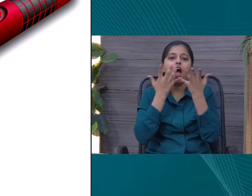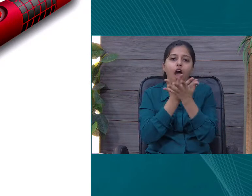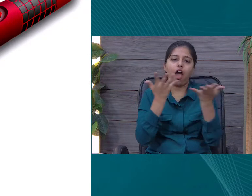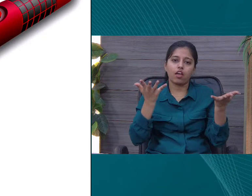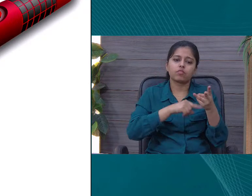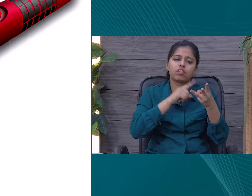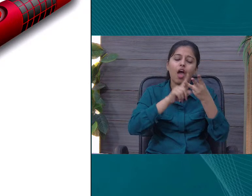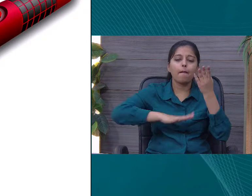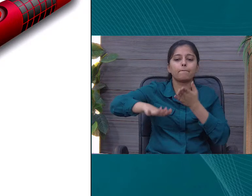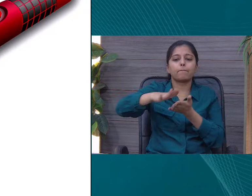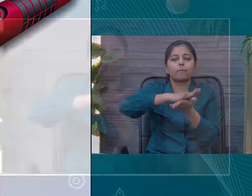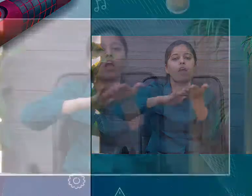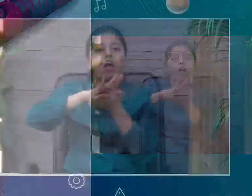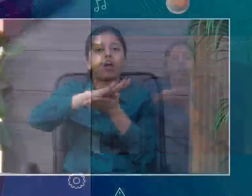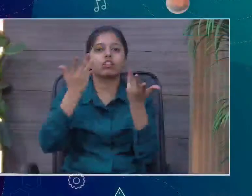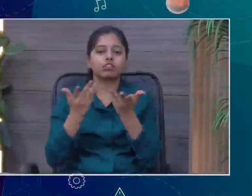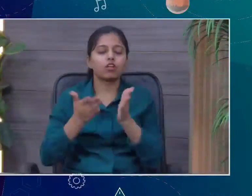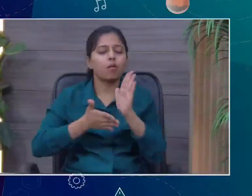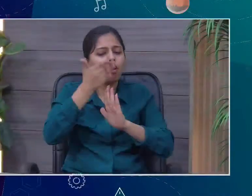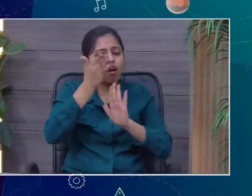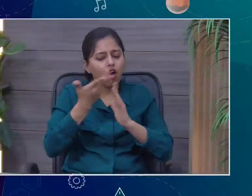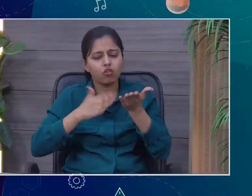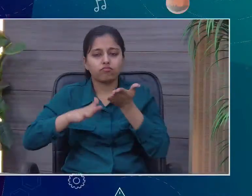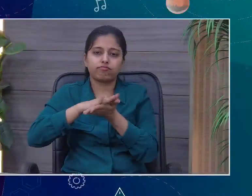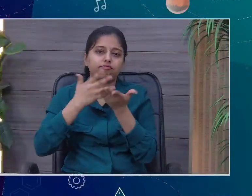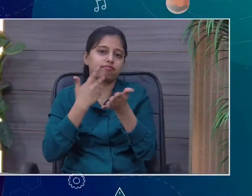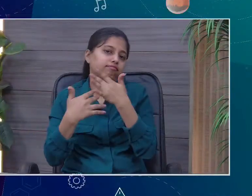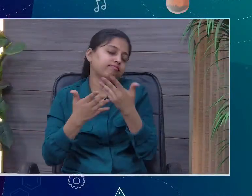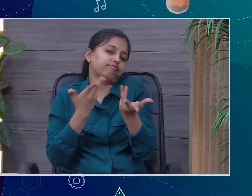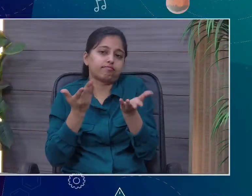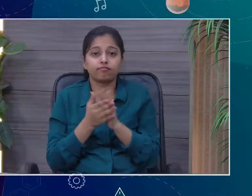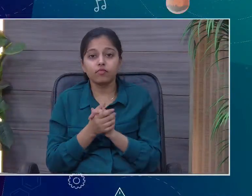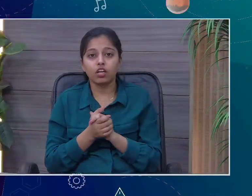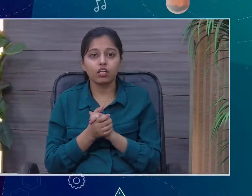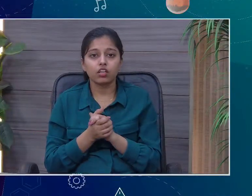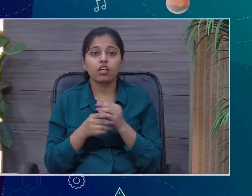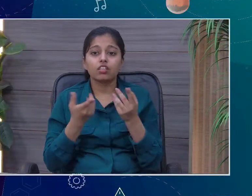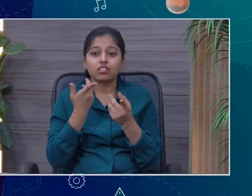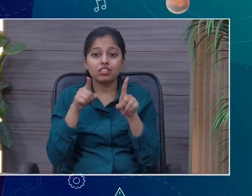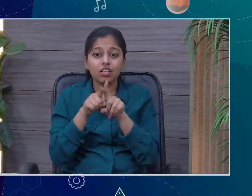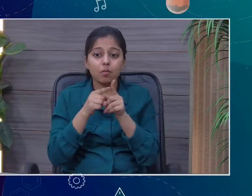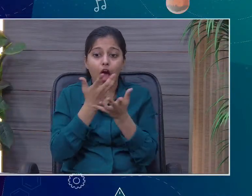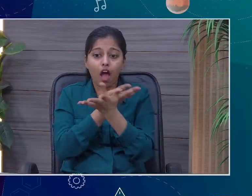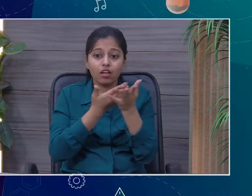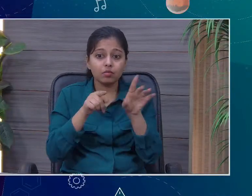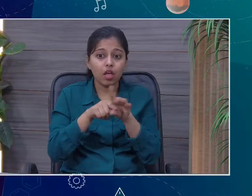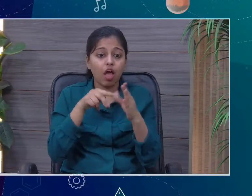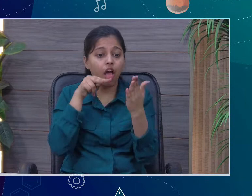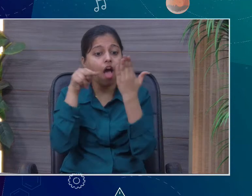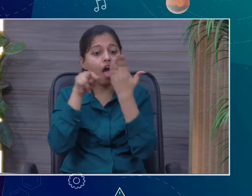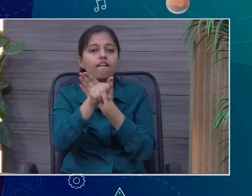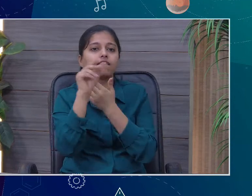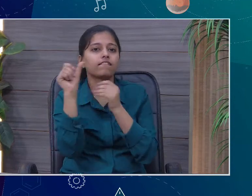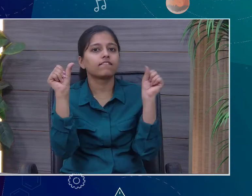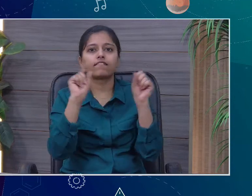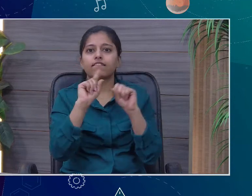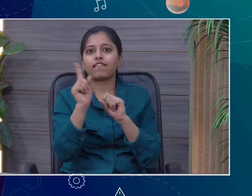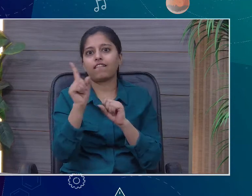need a surface. Yes, an object that would Not transparent. Not transparent.